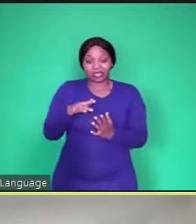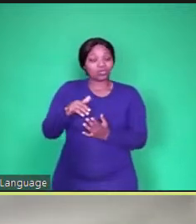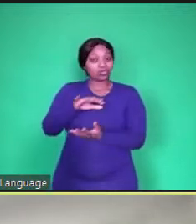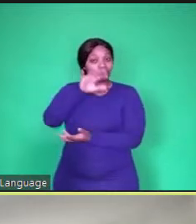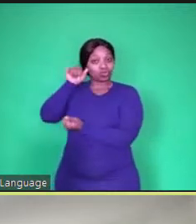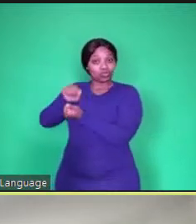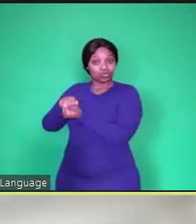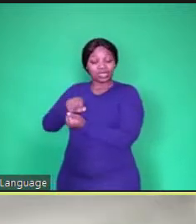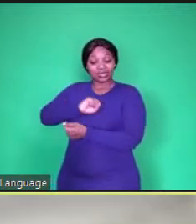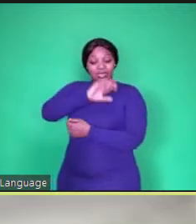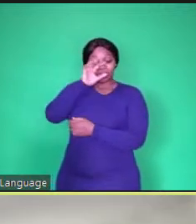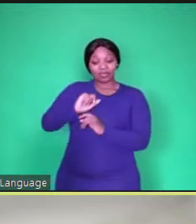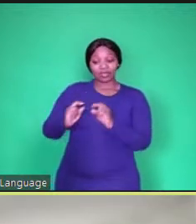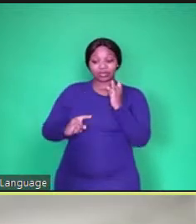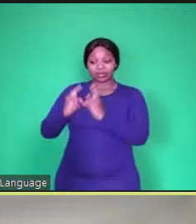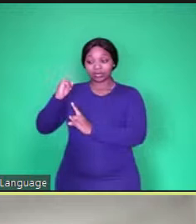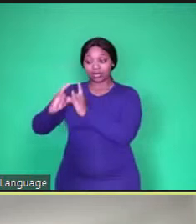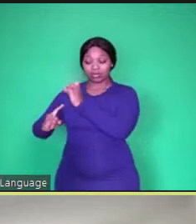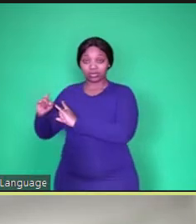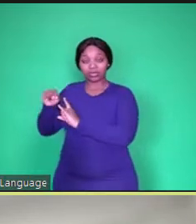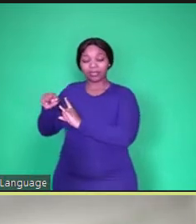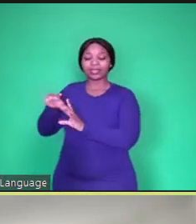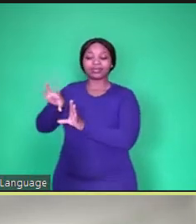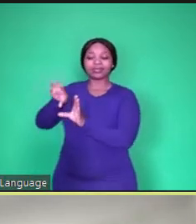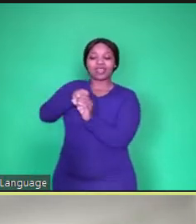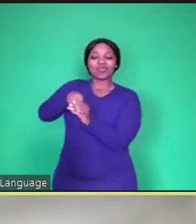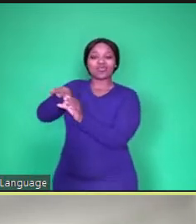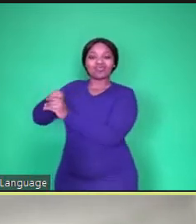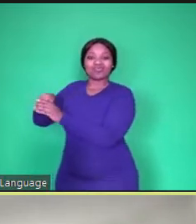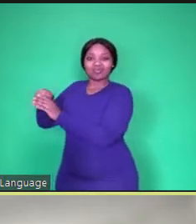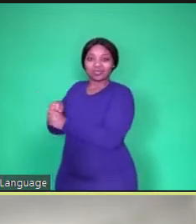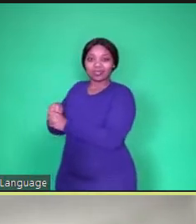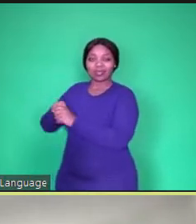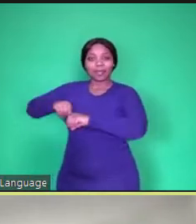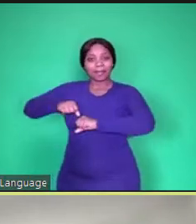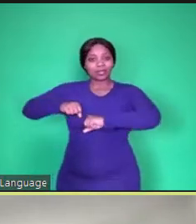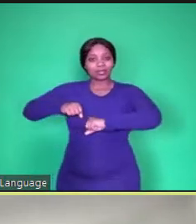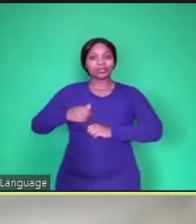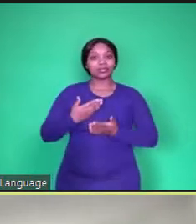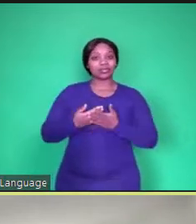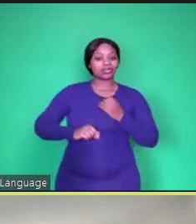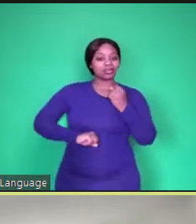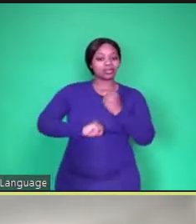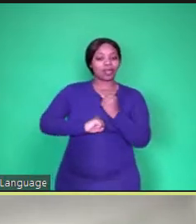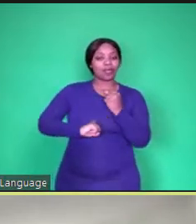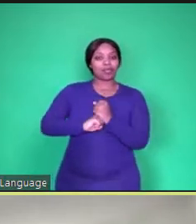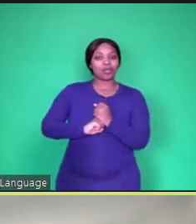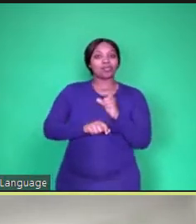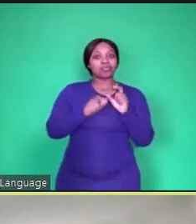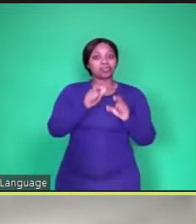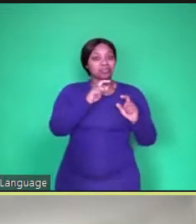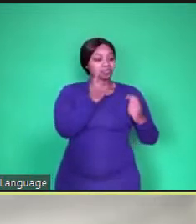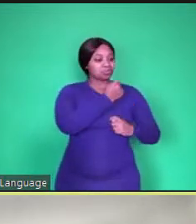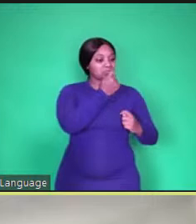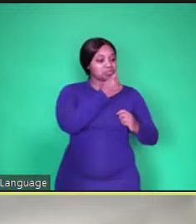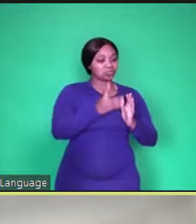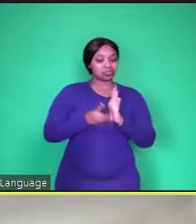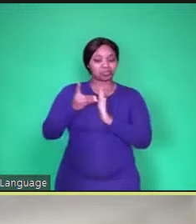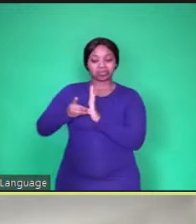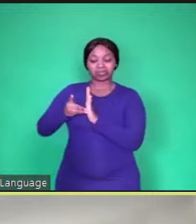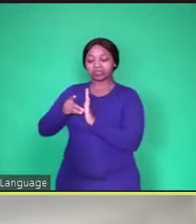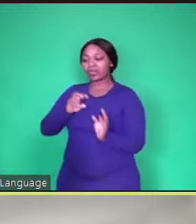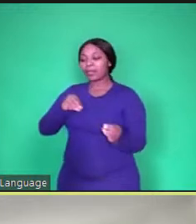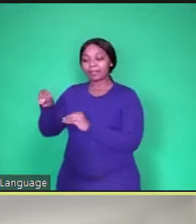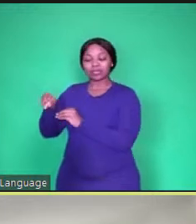need to become more inclusive spaces to support this evidence that we're seeing from the NIDS. This means a change of attitude